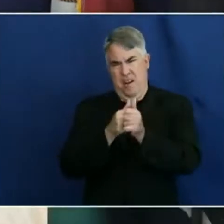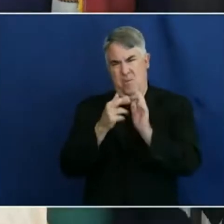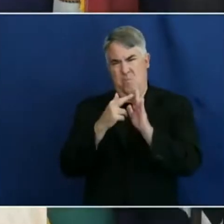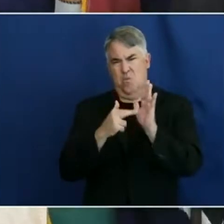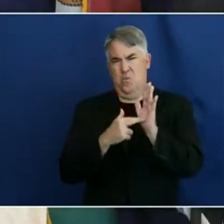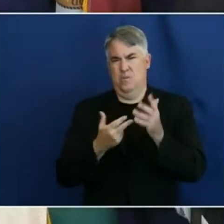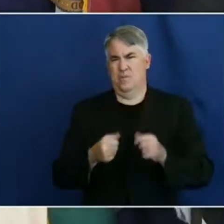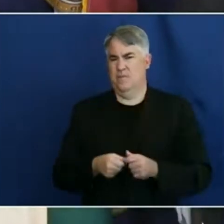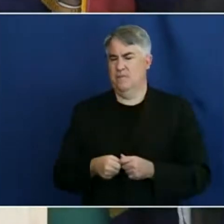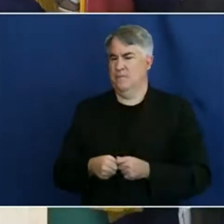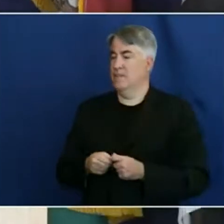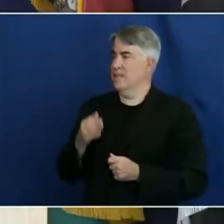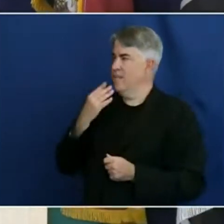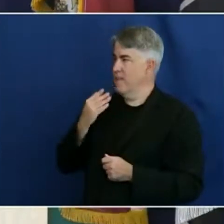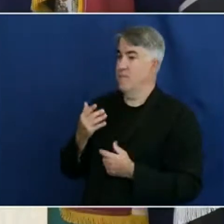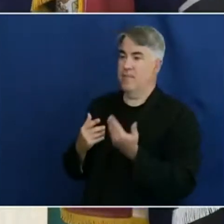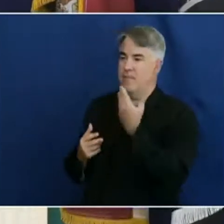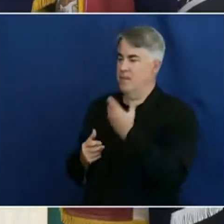Thank you, Dr. Wooten.